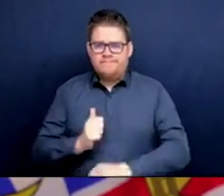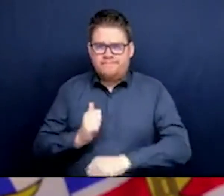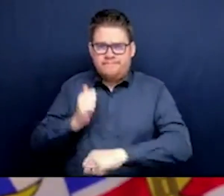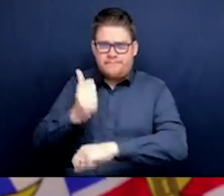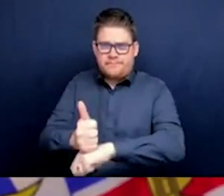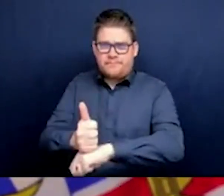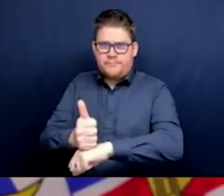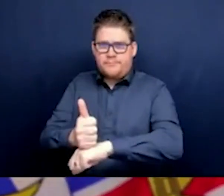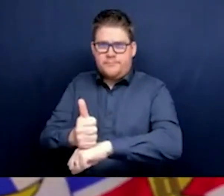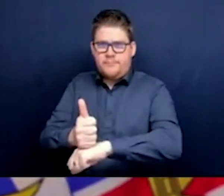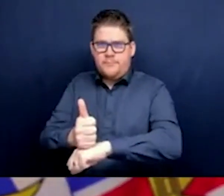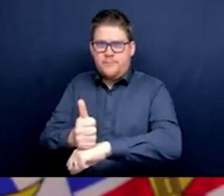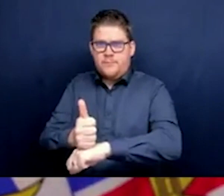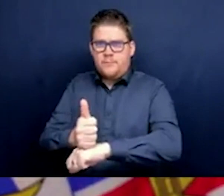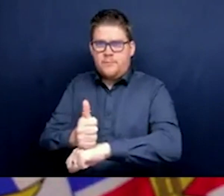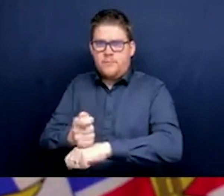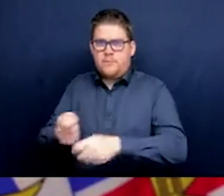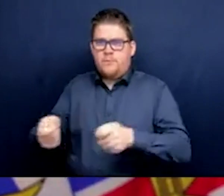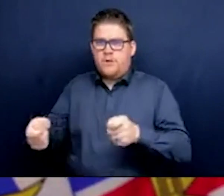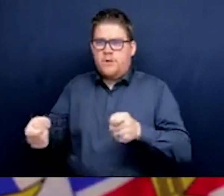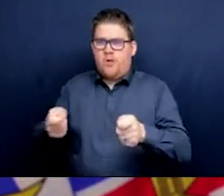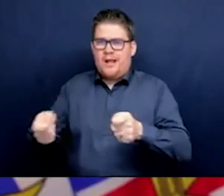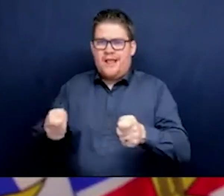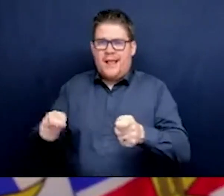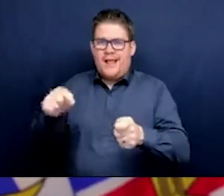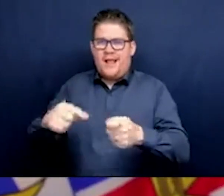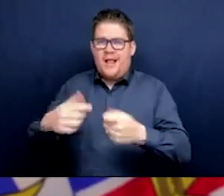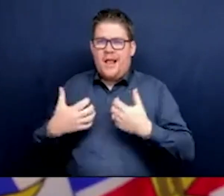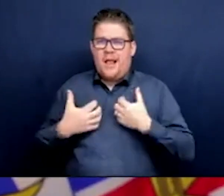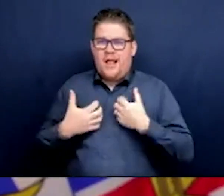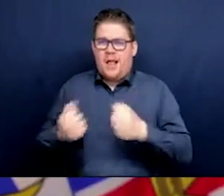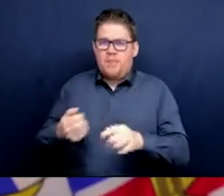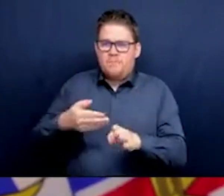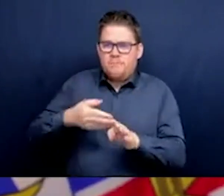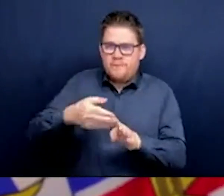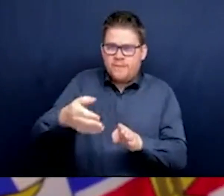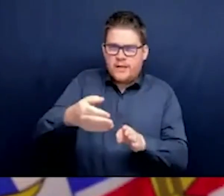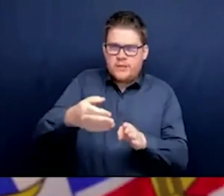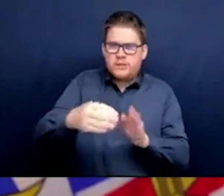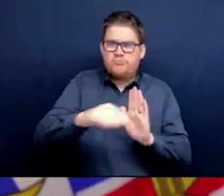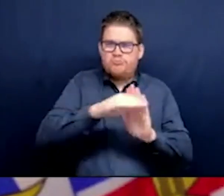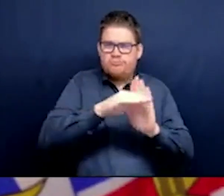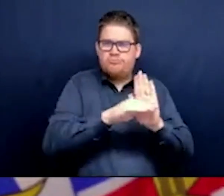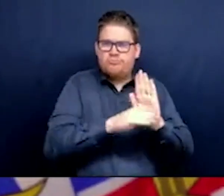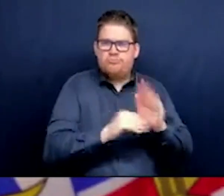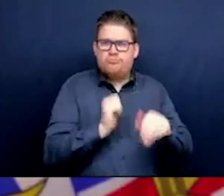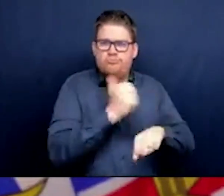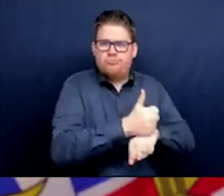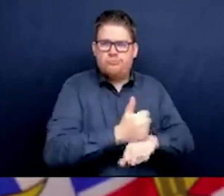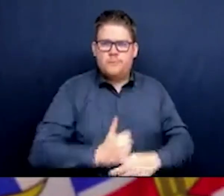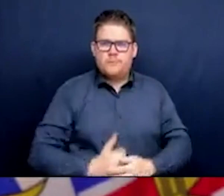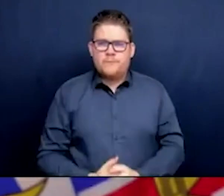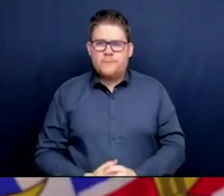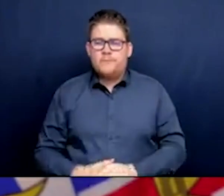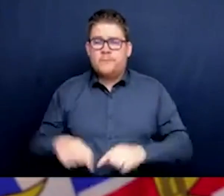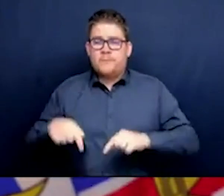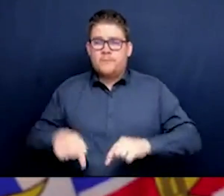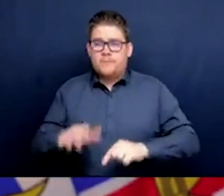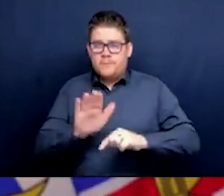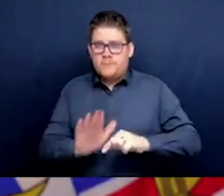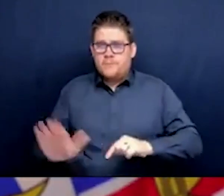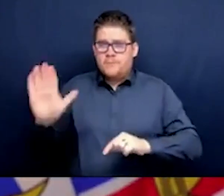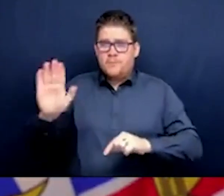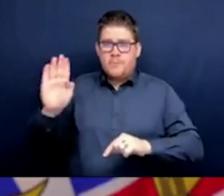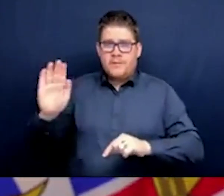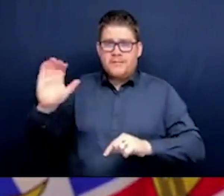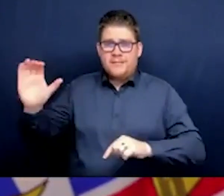to regulated health professionals. So BC, as every other province in Canada, has a